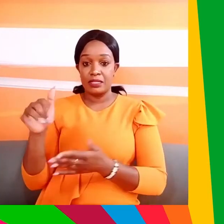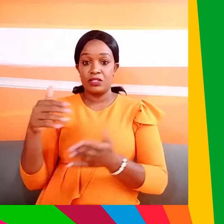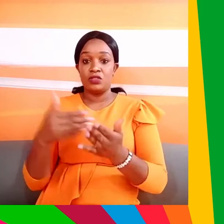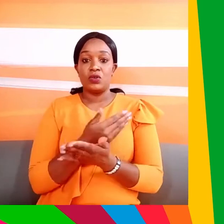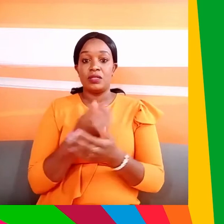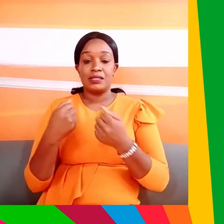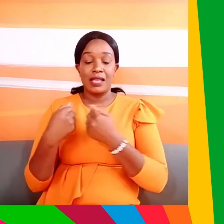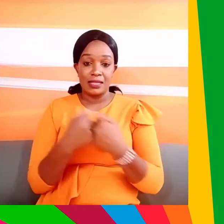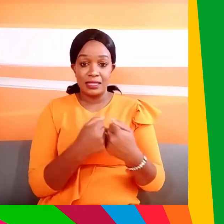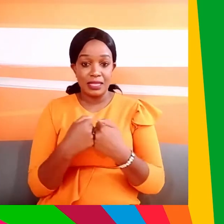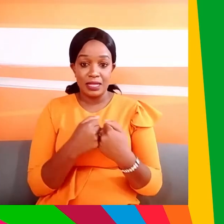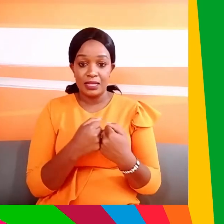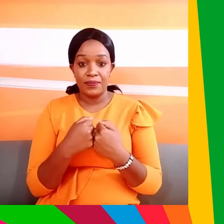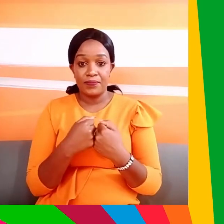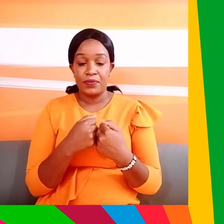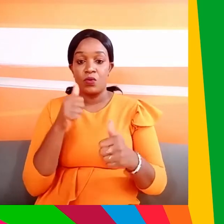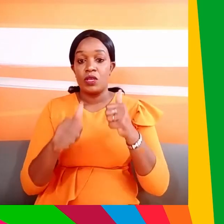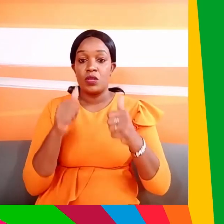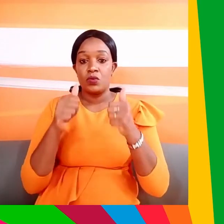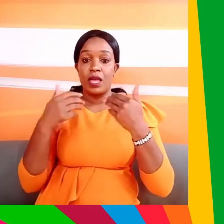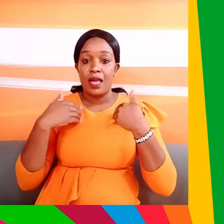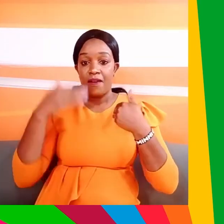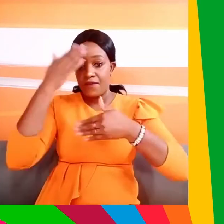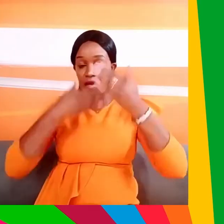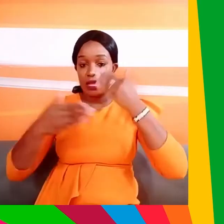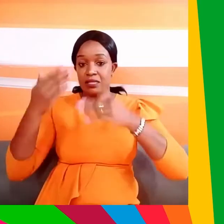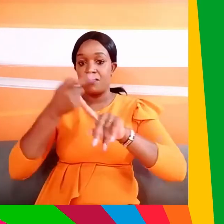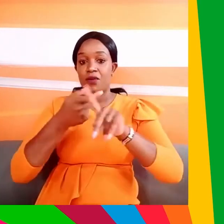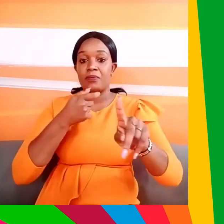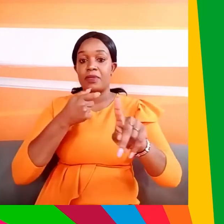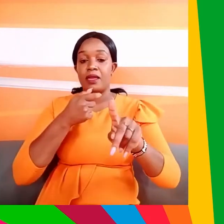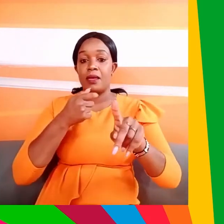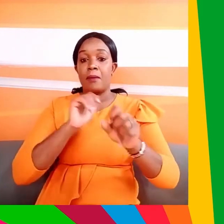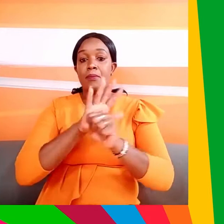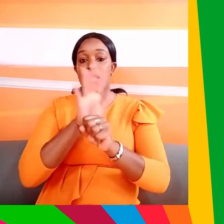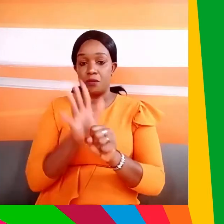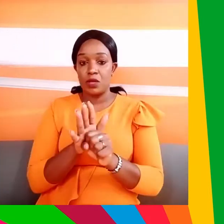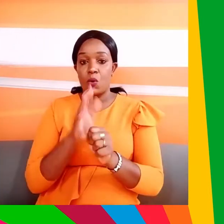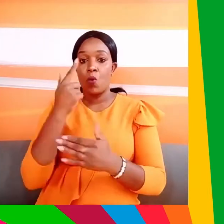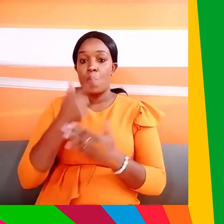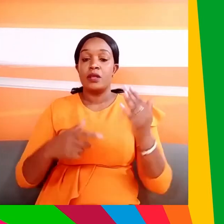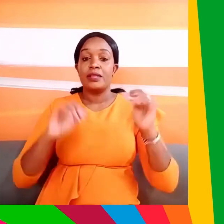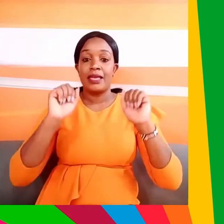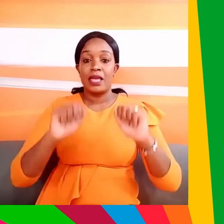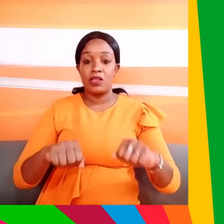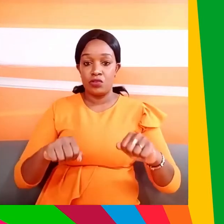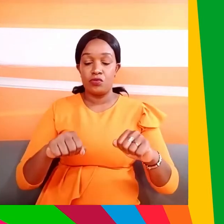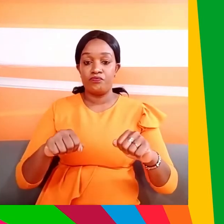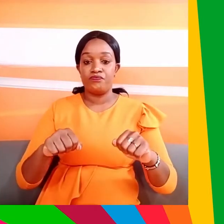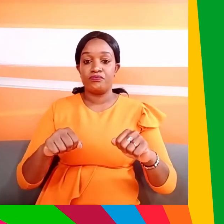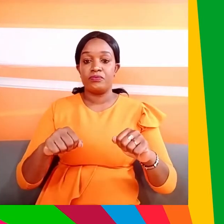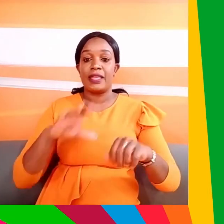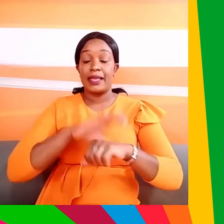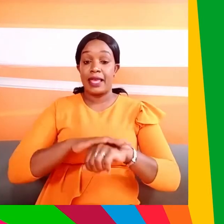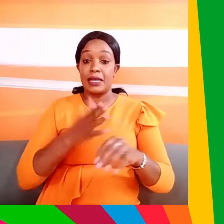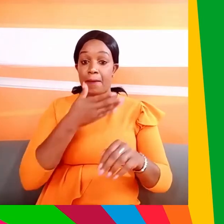are trickling down from the pandemic, what's your vision for how we might recover better? Is there opportunity in this crisis? And what role